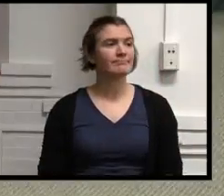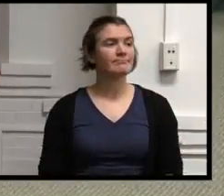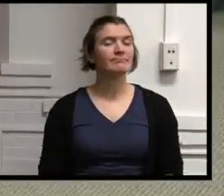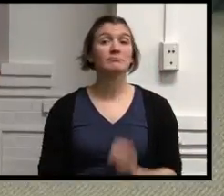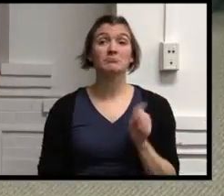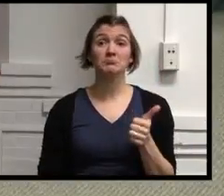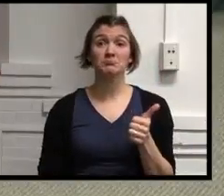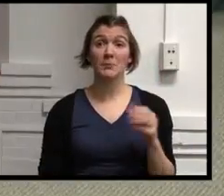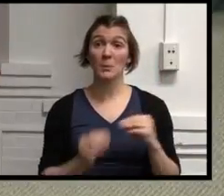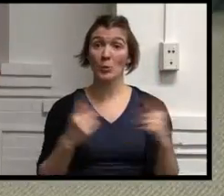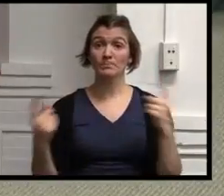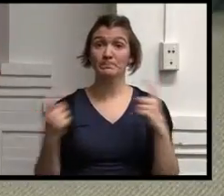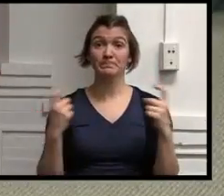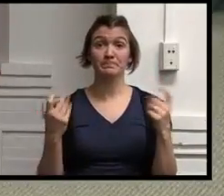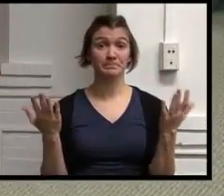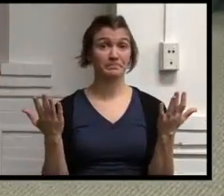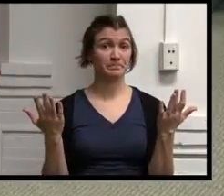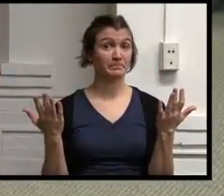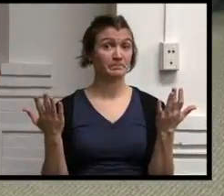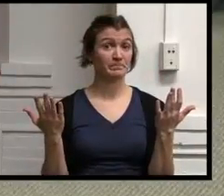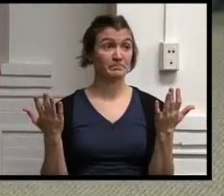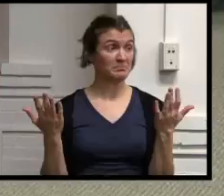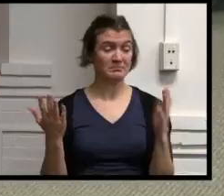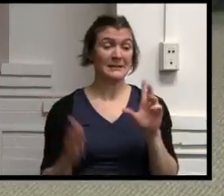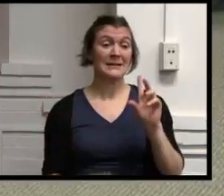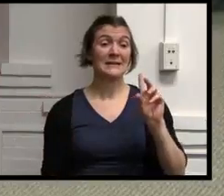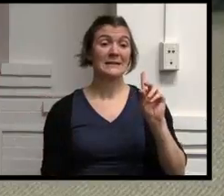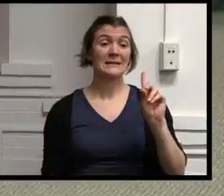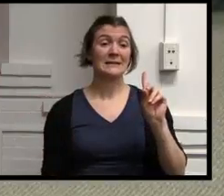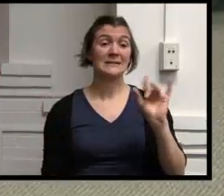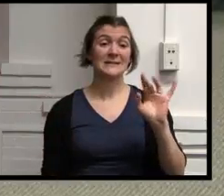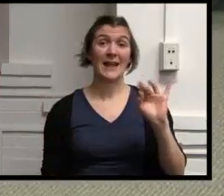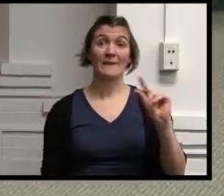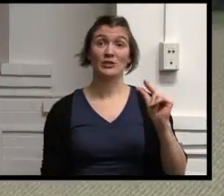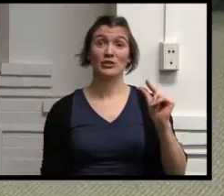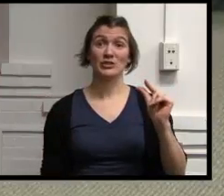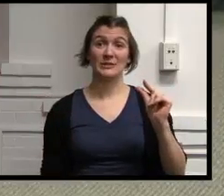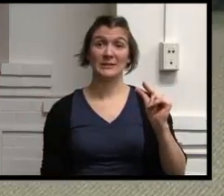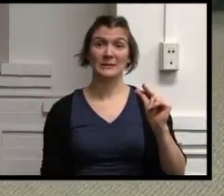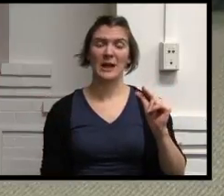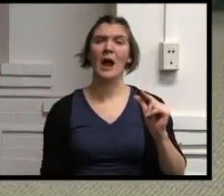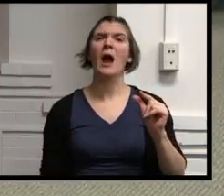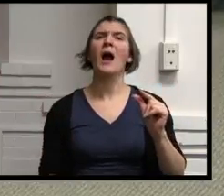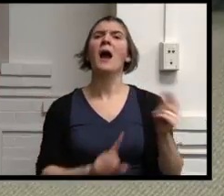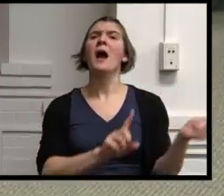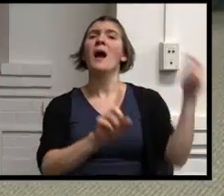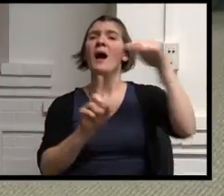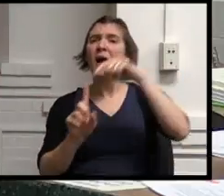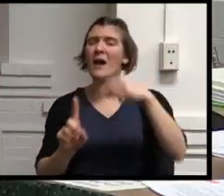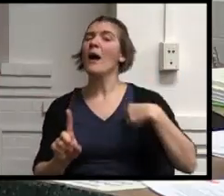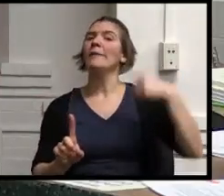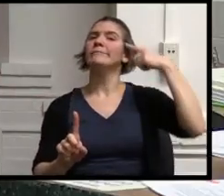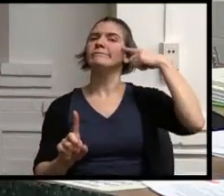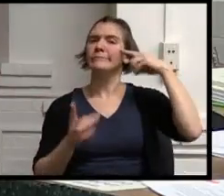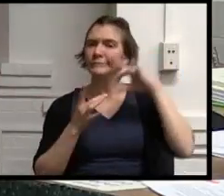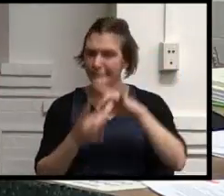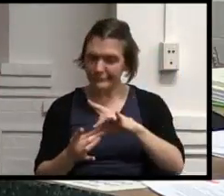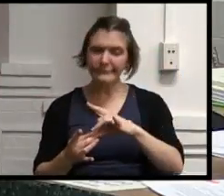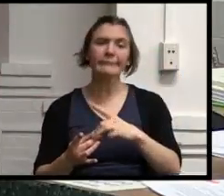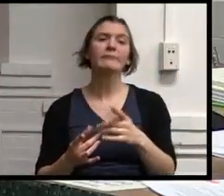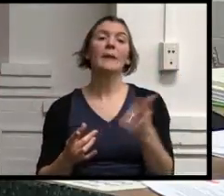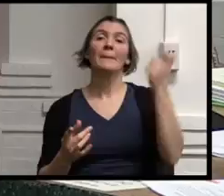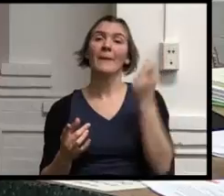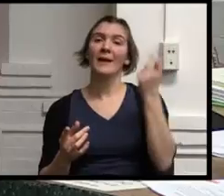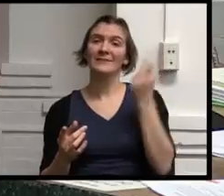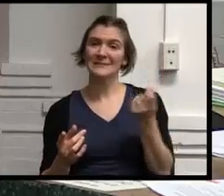Other questions from the board about the budget? I wanted to follow up about the other post-employment benefits issue. 6